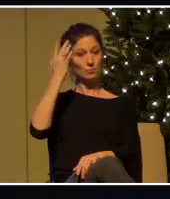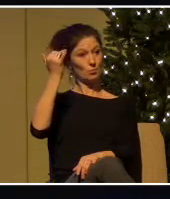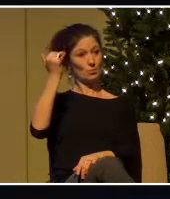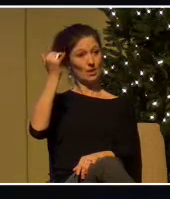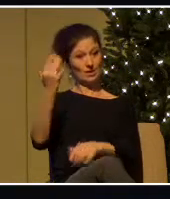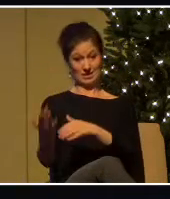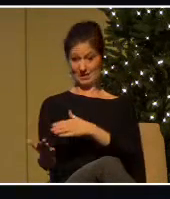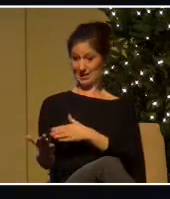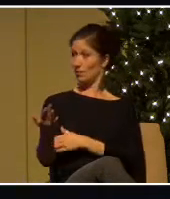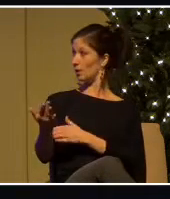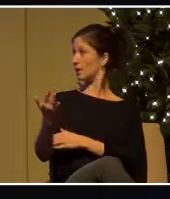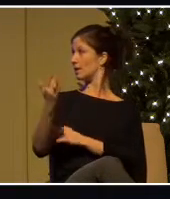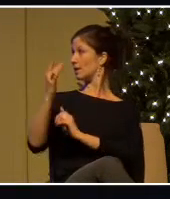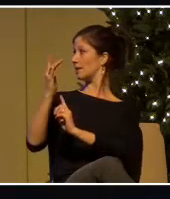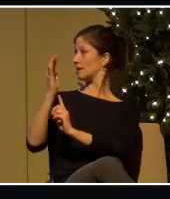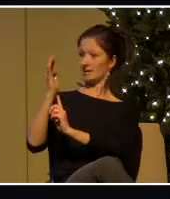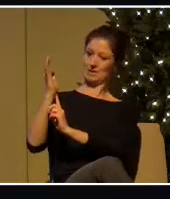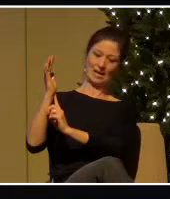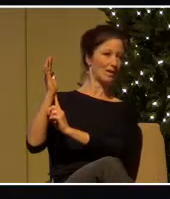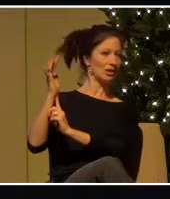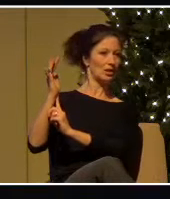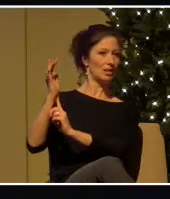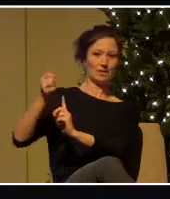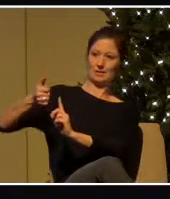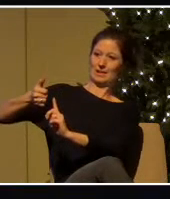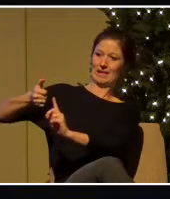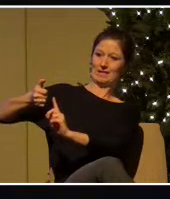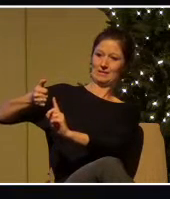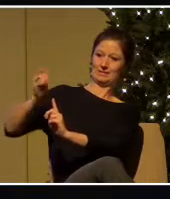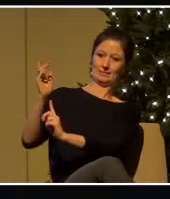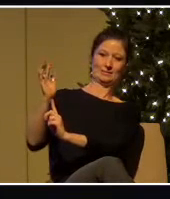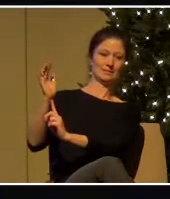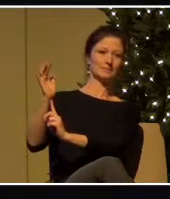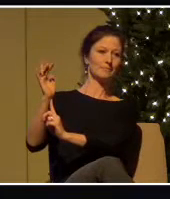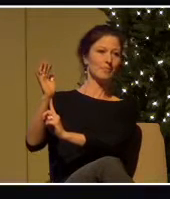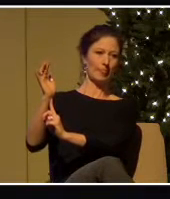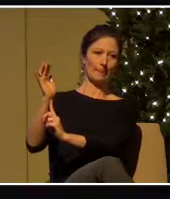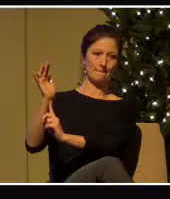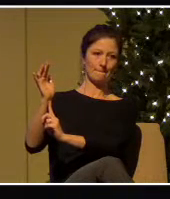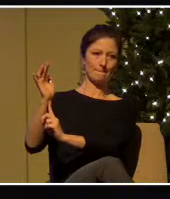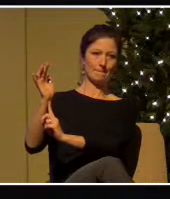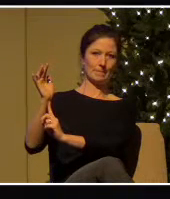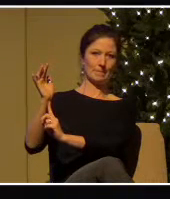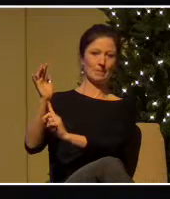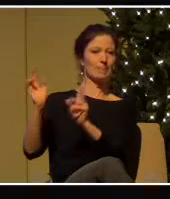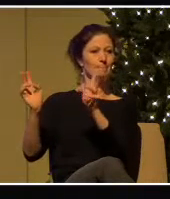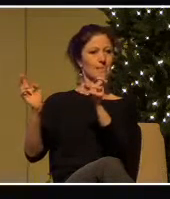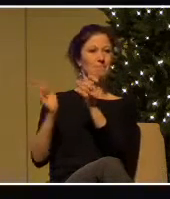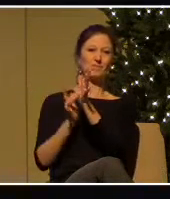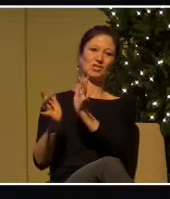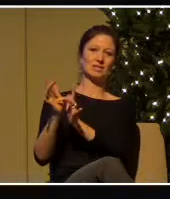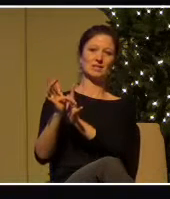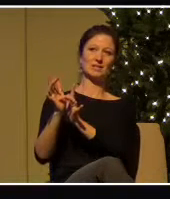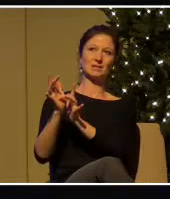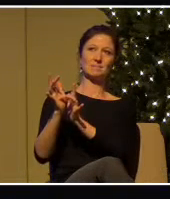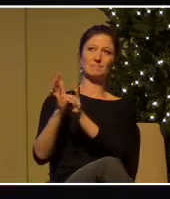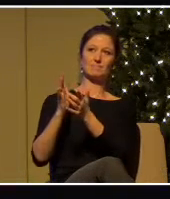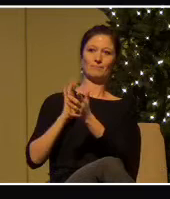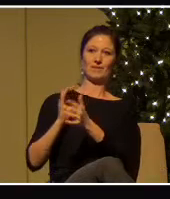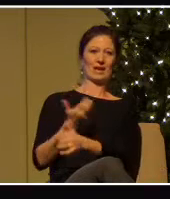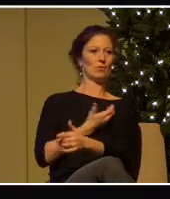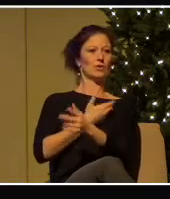first candle of Advent, and we are on the theme of Jesus, Be Thou My